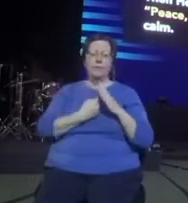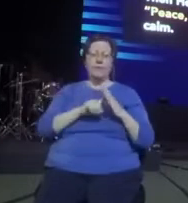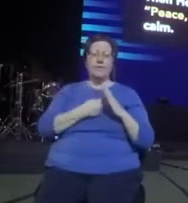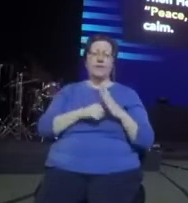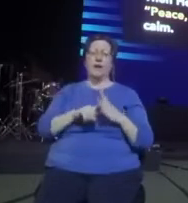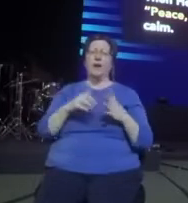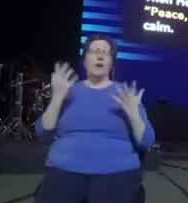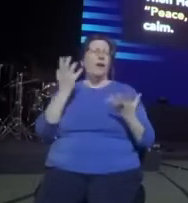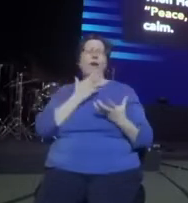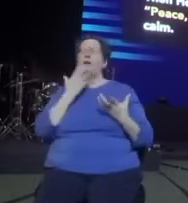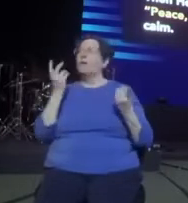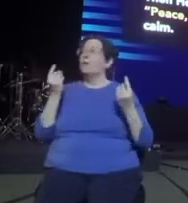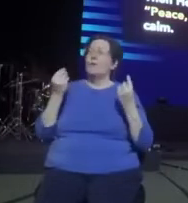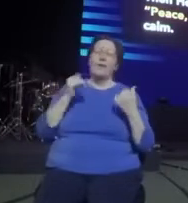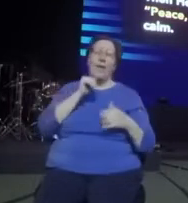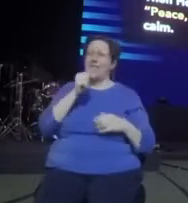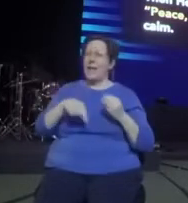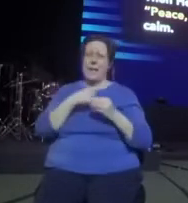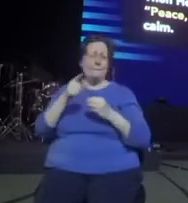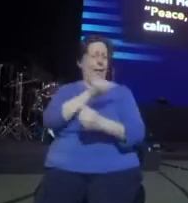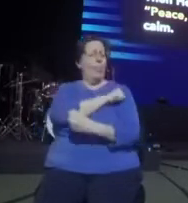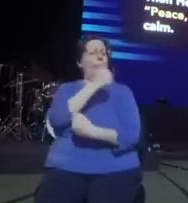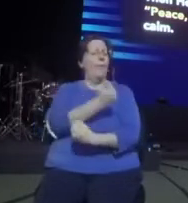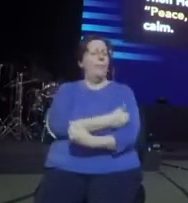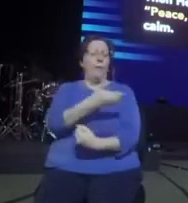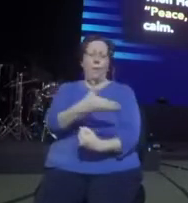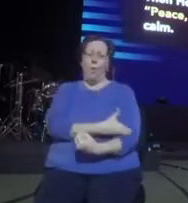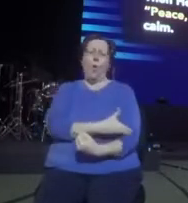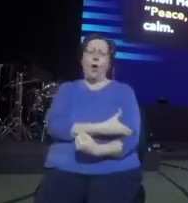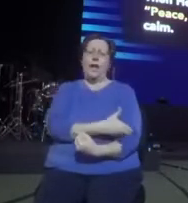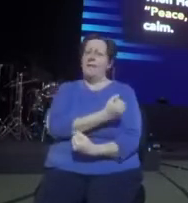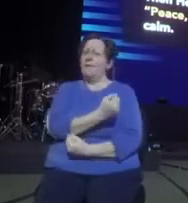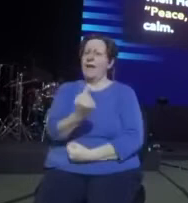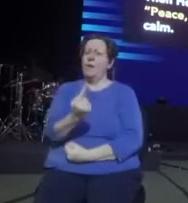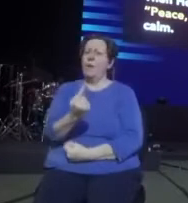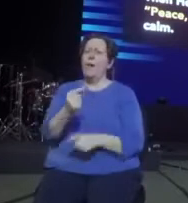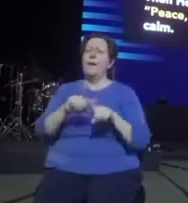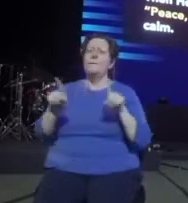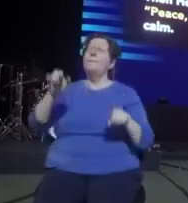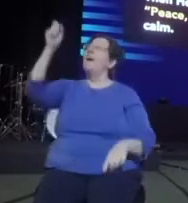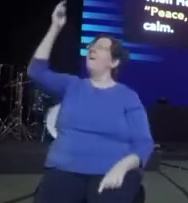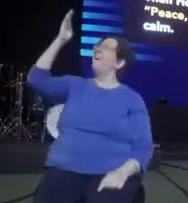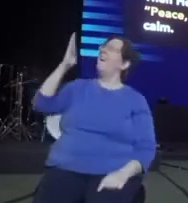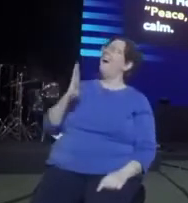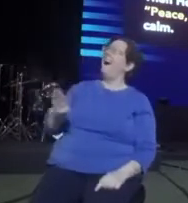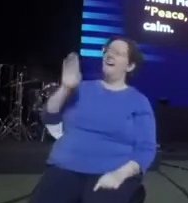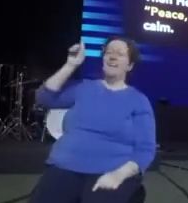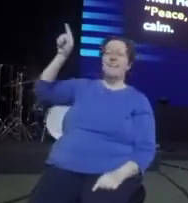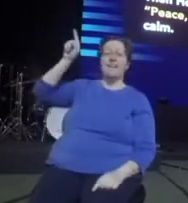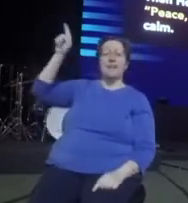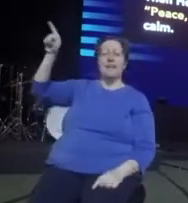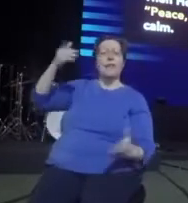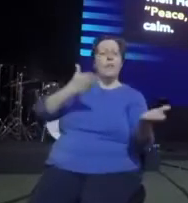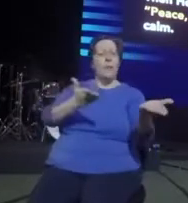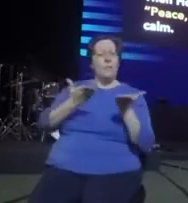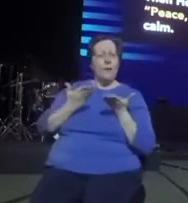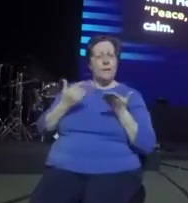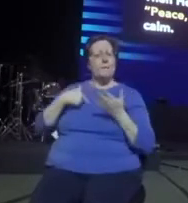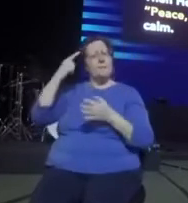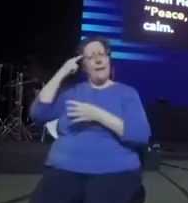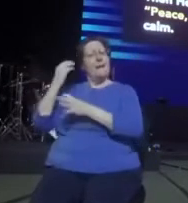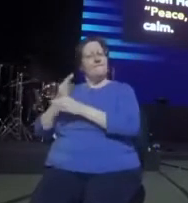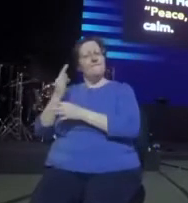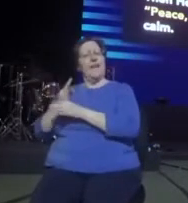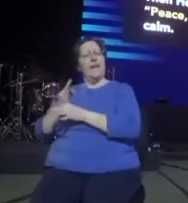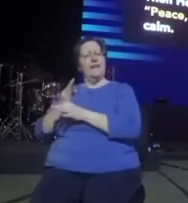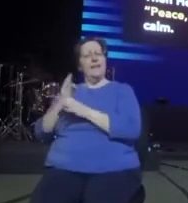saying, my goodness, this is not about the authority of anything except the authority of God, which brings me back to my faith.